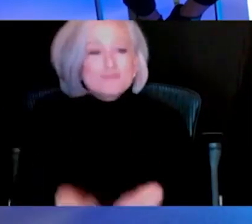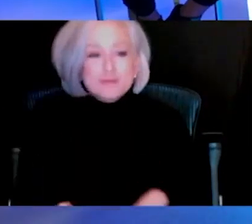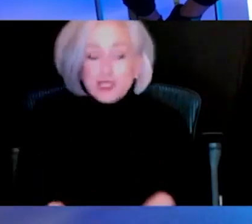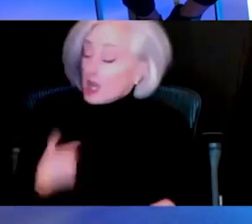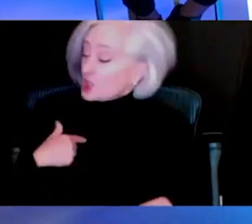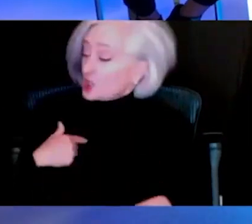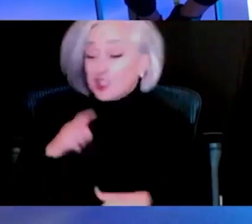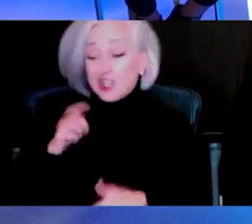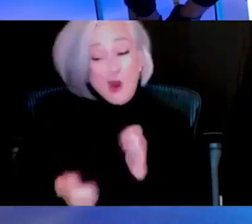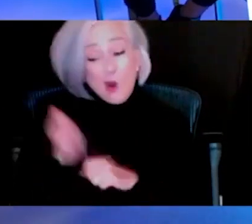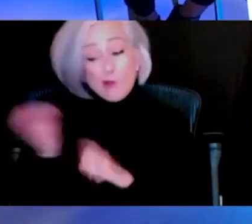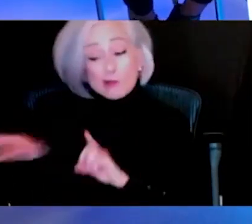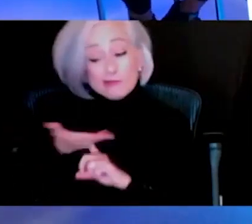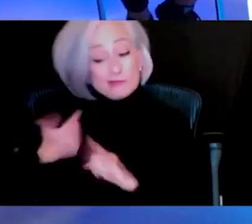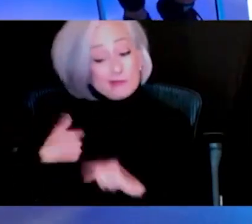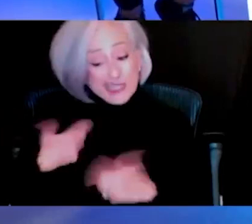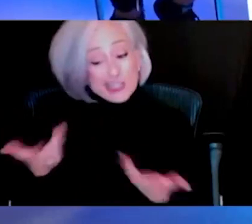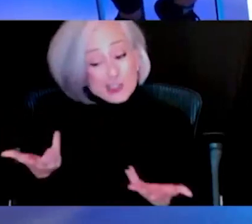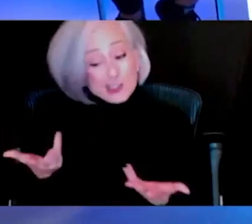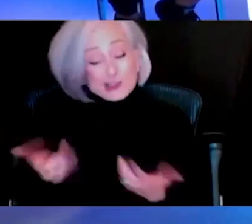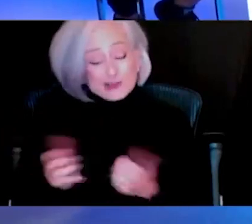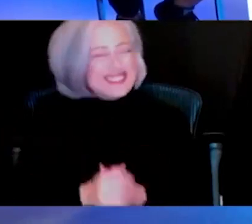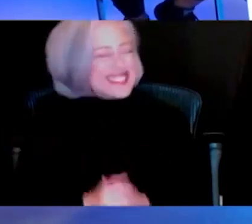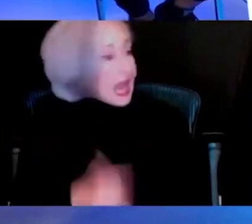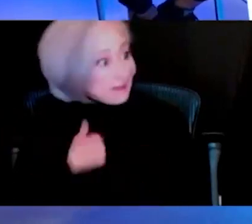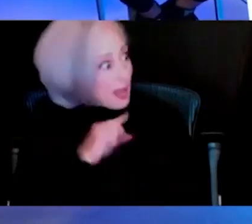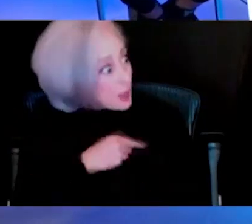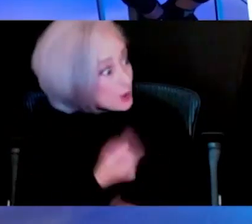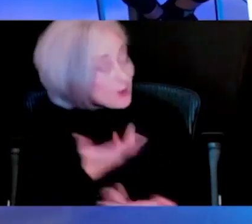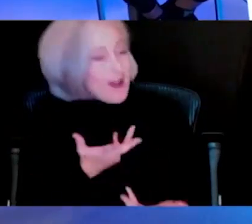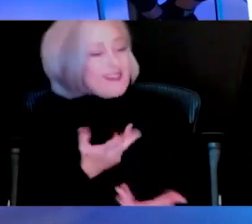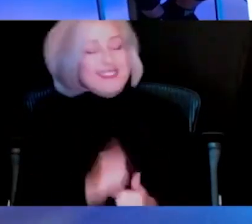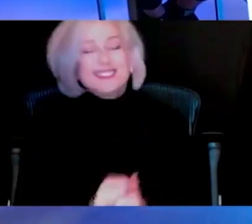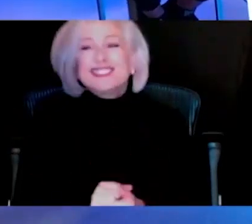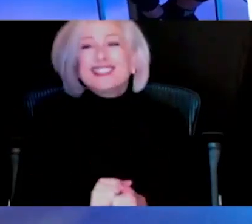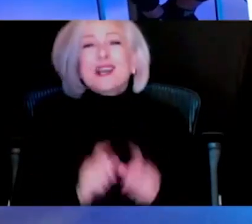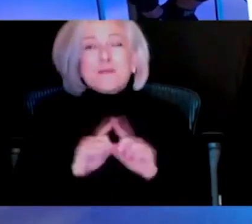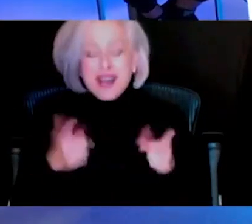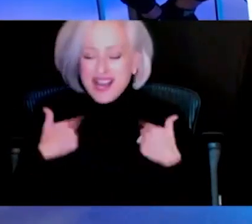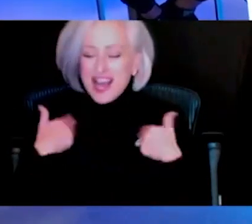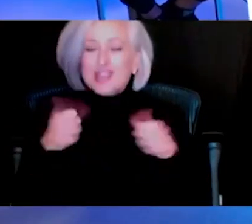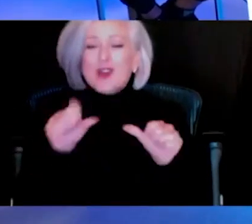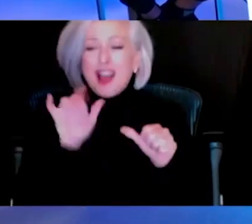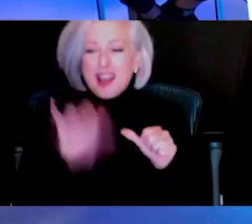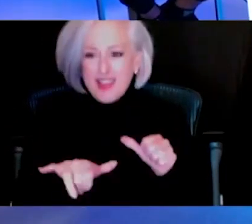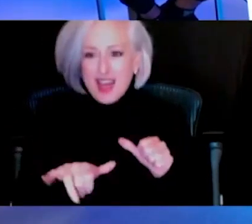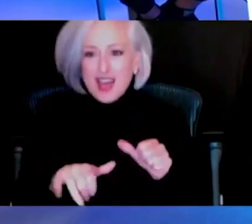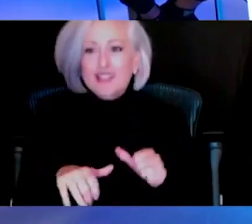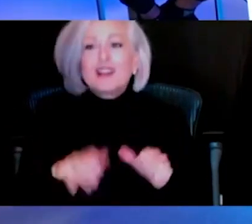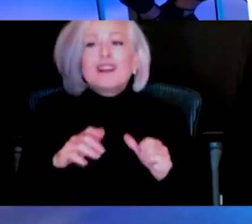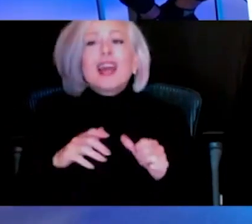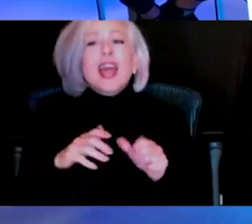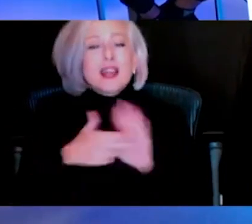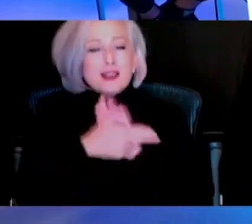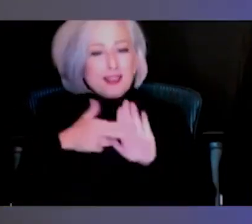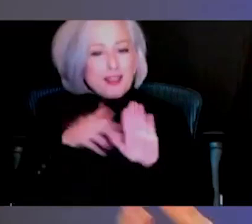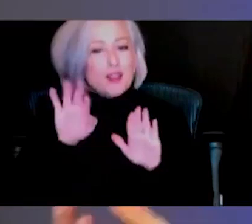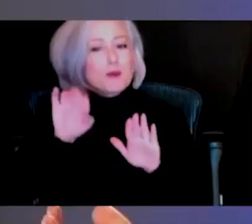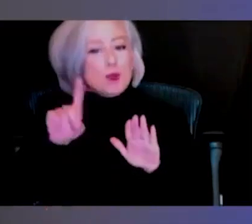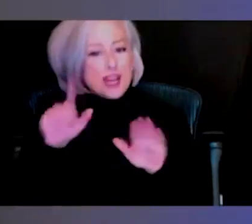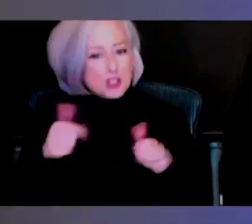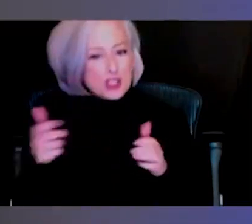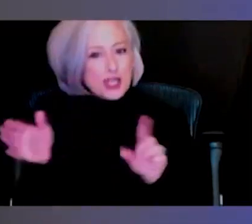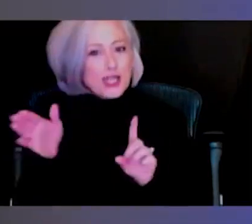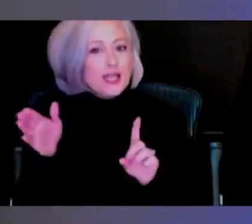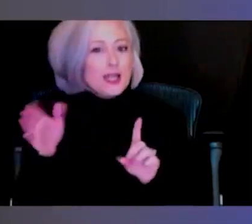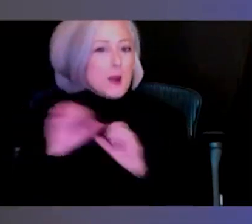you. Okay, so I'm not the only one. But I did, and I tried the brand that she promotes, and I don't know what I was